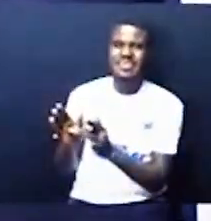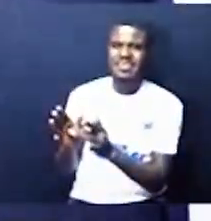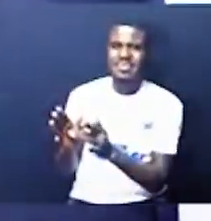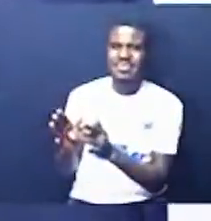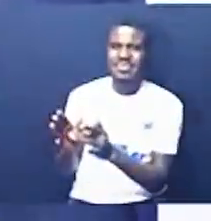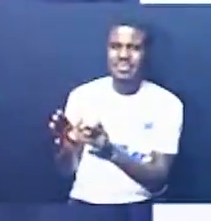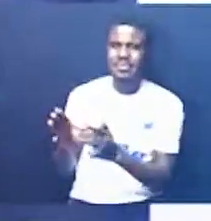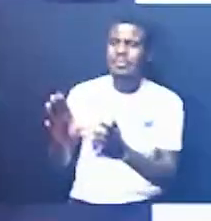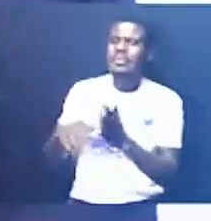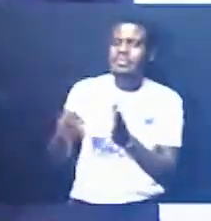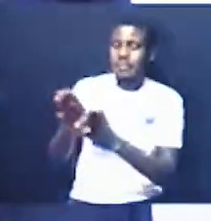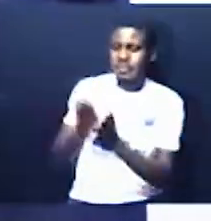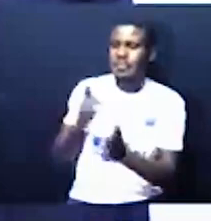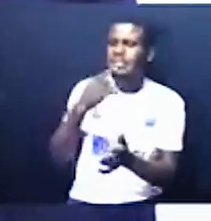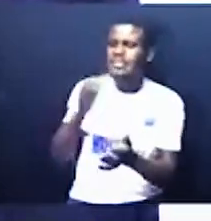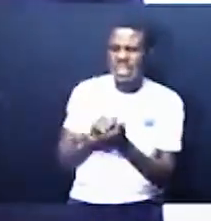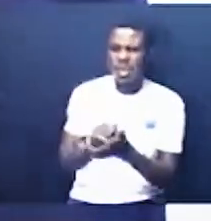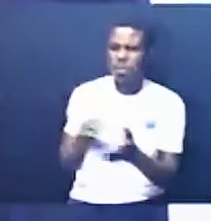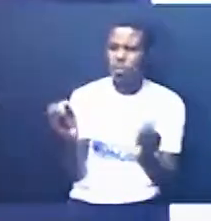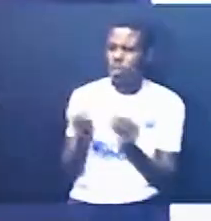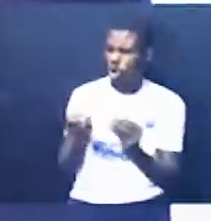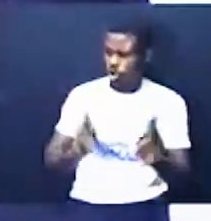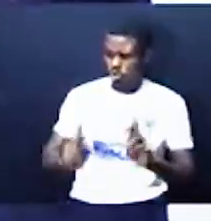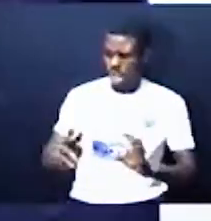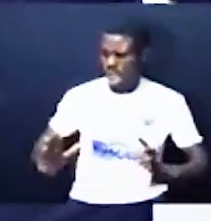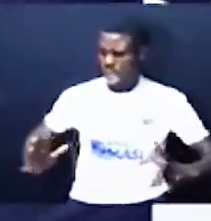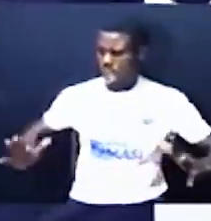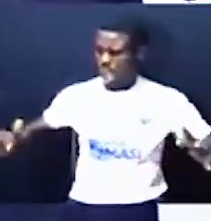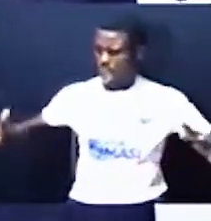great crowd thronged him.